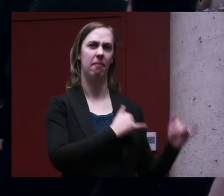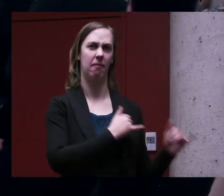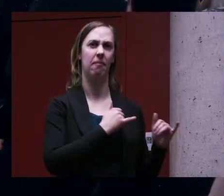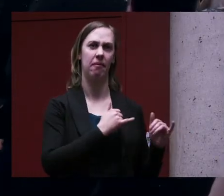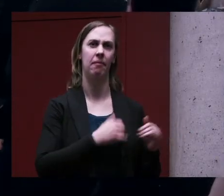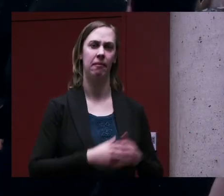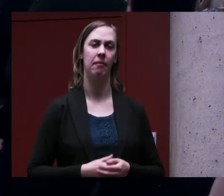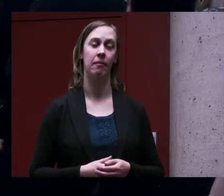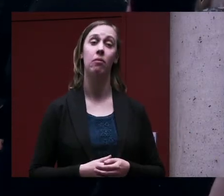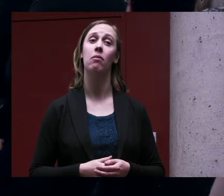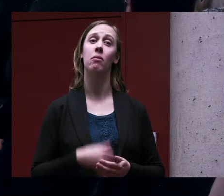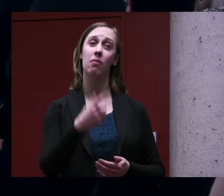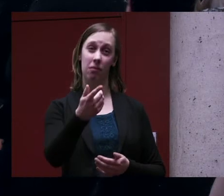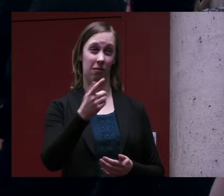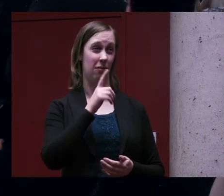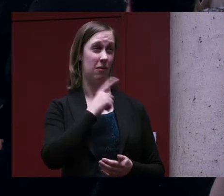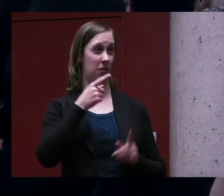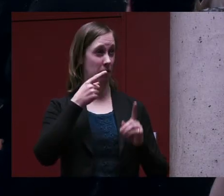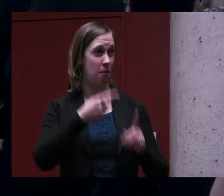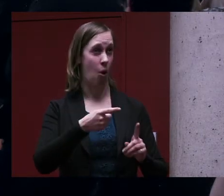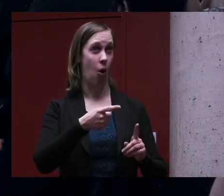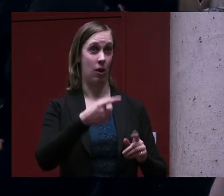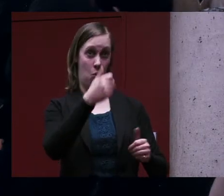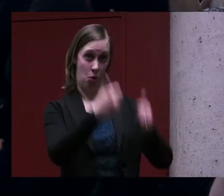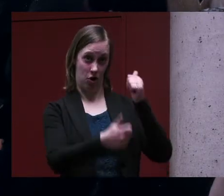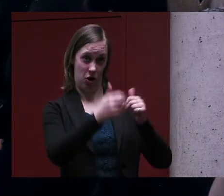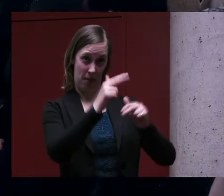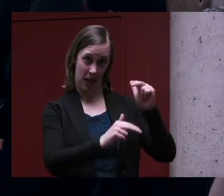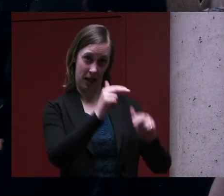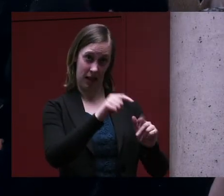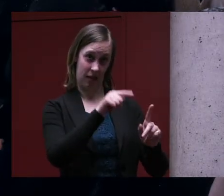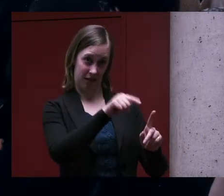about where someone lives. It's not about their